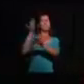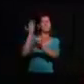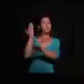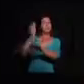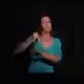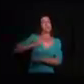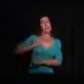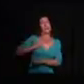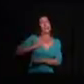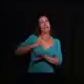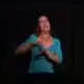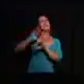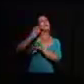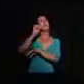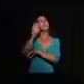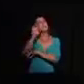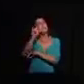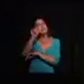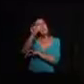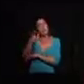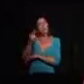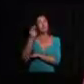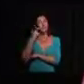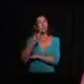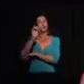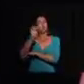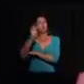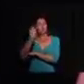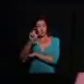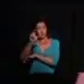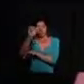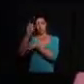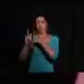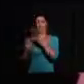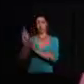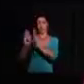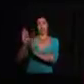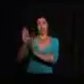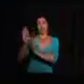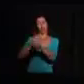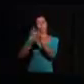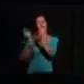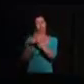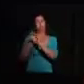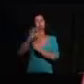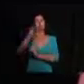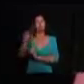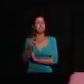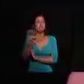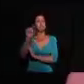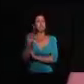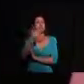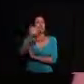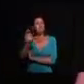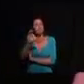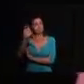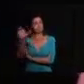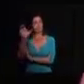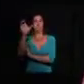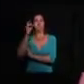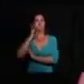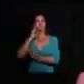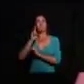Canadian Society for Social Development. So we had focus groups, we brought in our clients, our staff, our board of directors, and